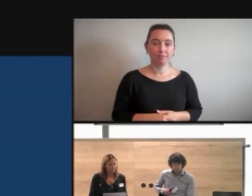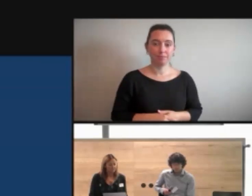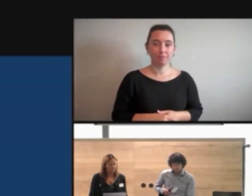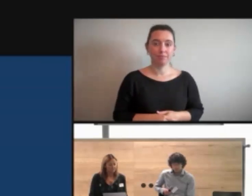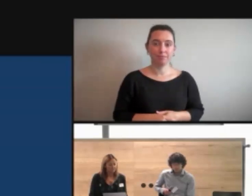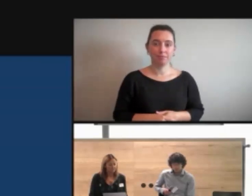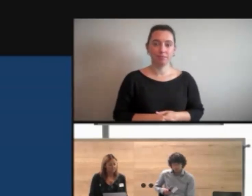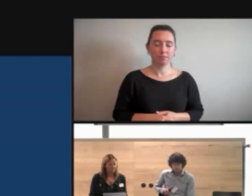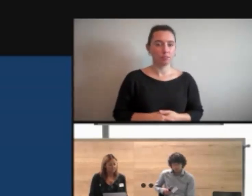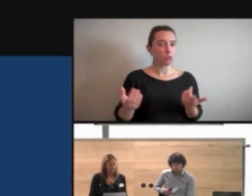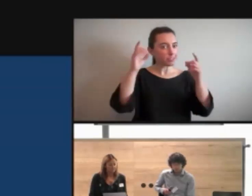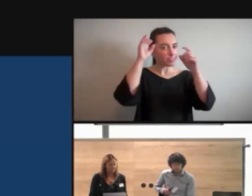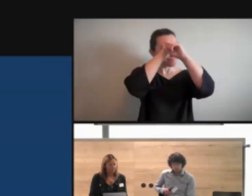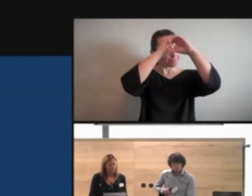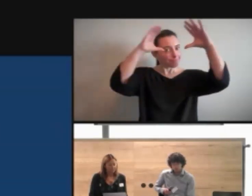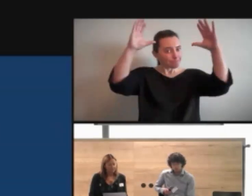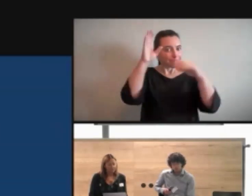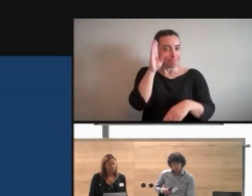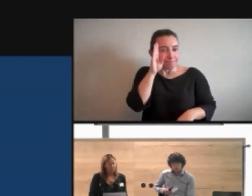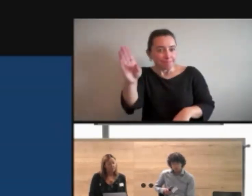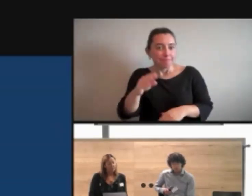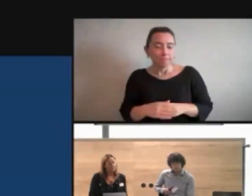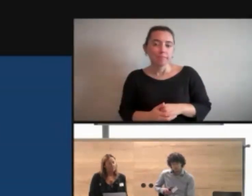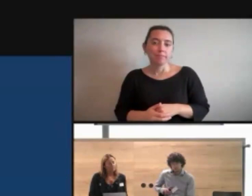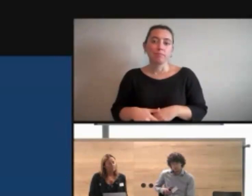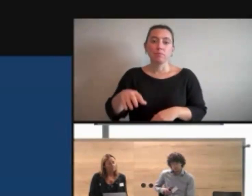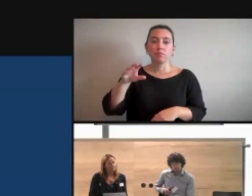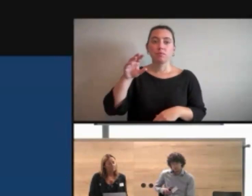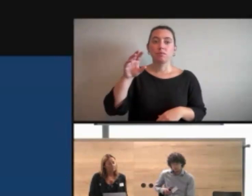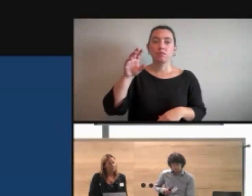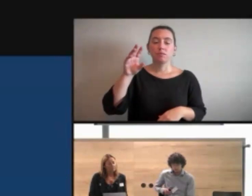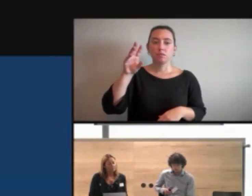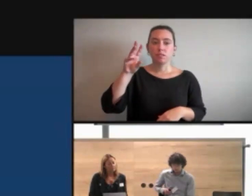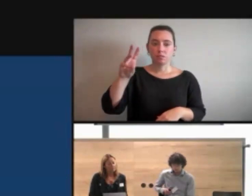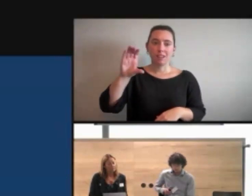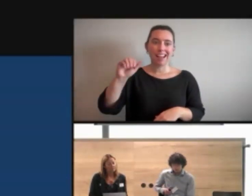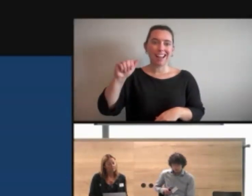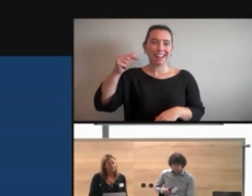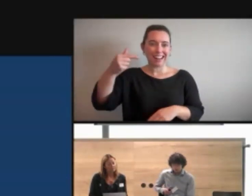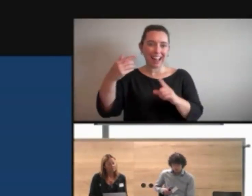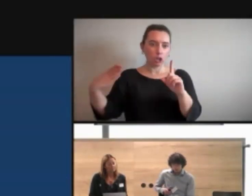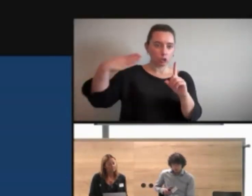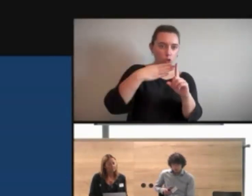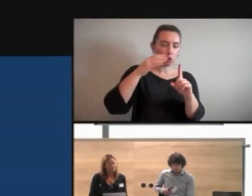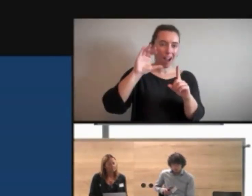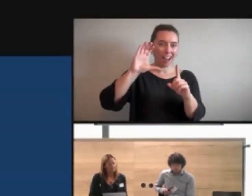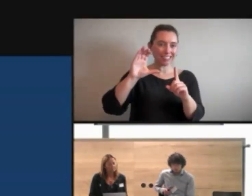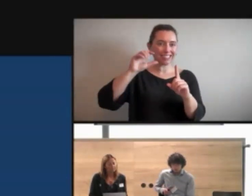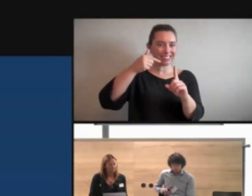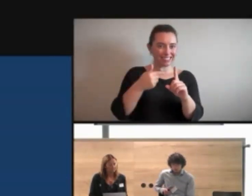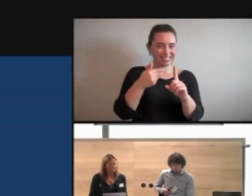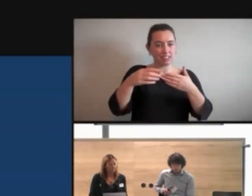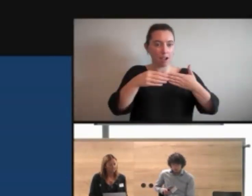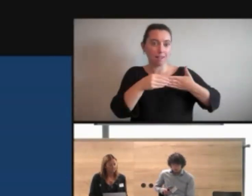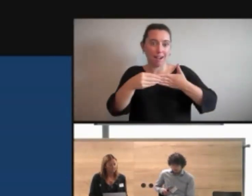future. Further work's being done on the W3C's WCAG to ICT guidance, and I hope that the issues